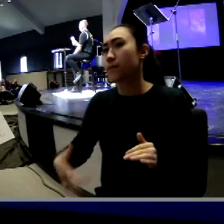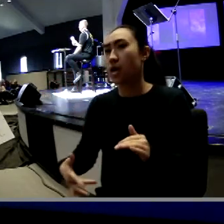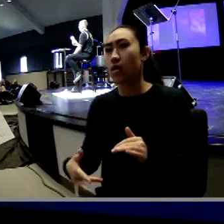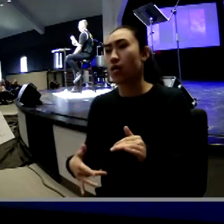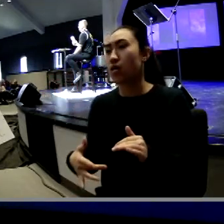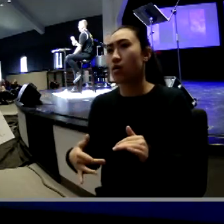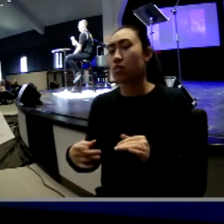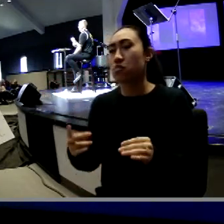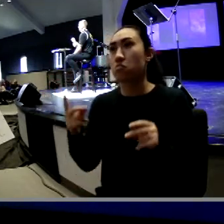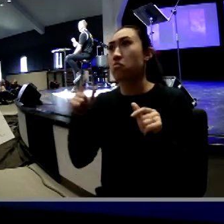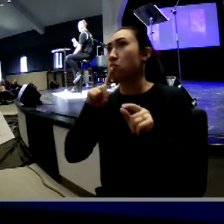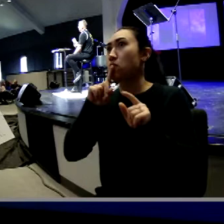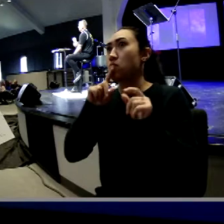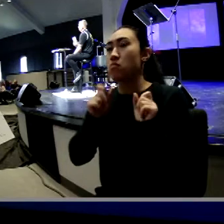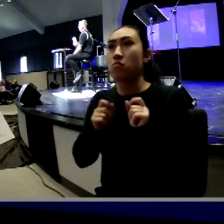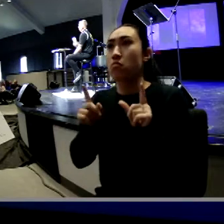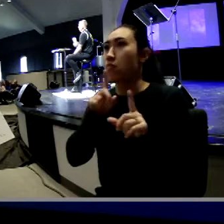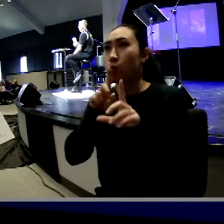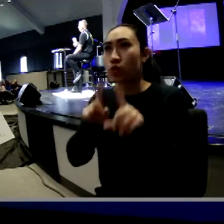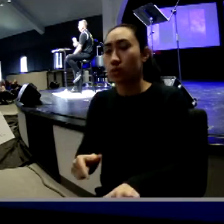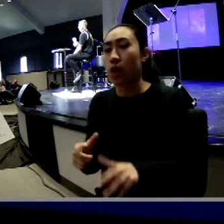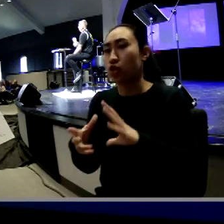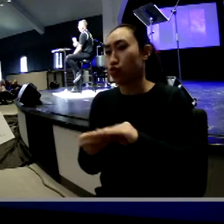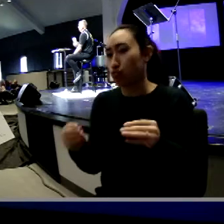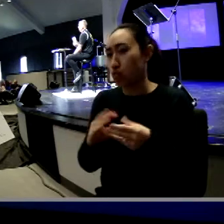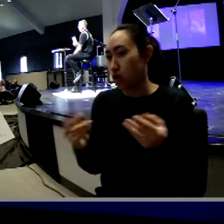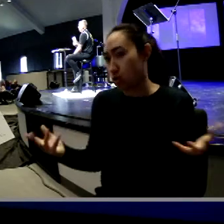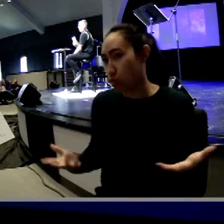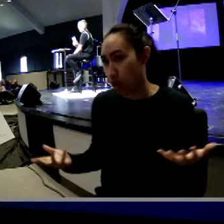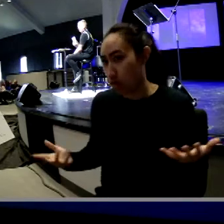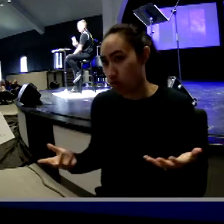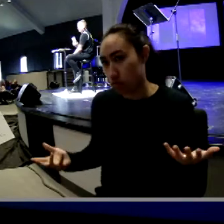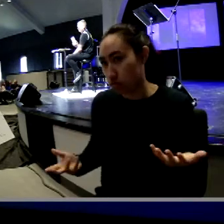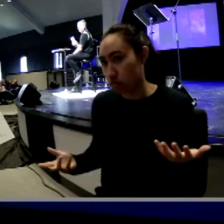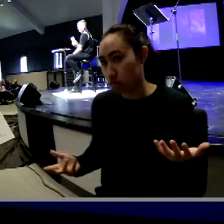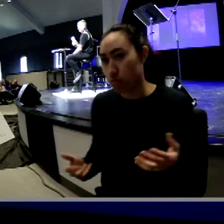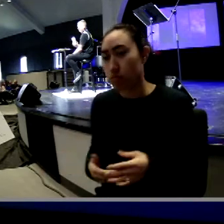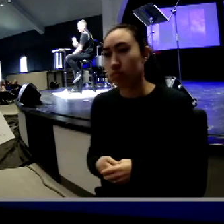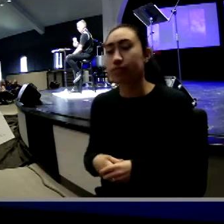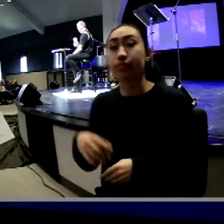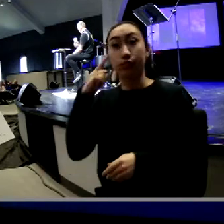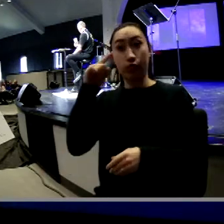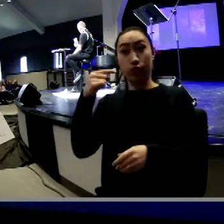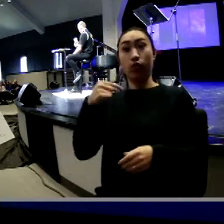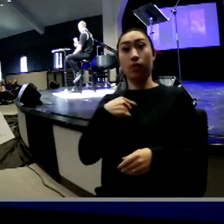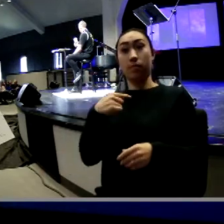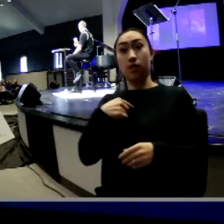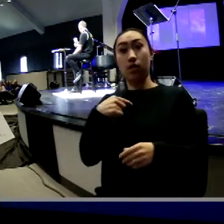If I had to sum up mine, I think my story, the way I think about life is art.